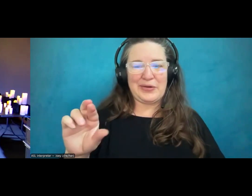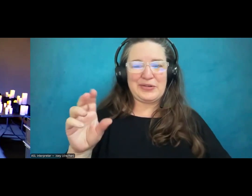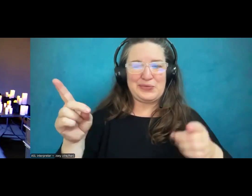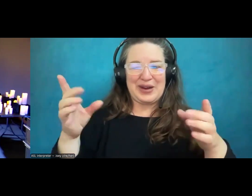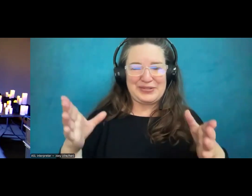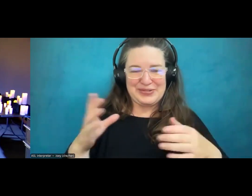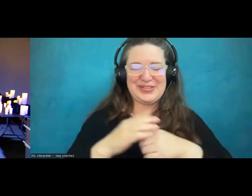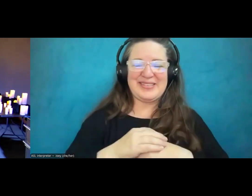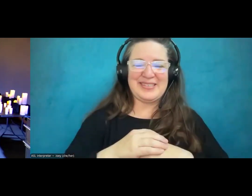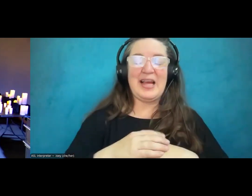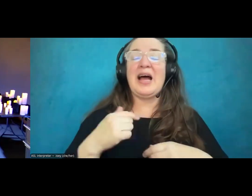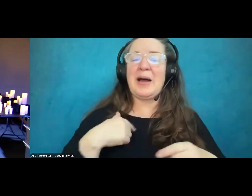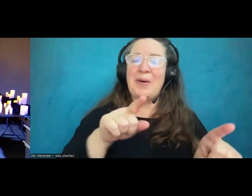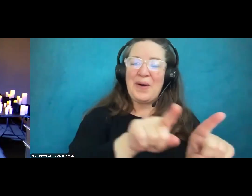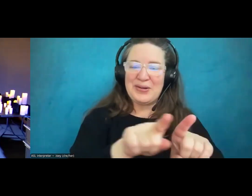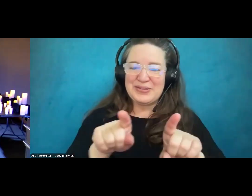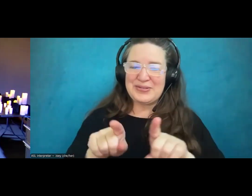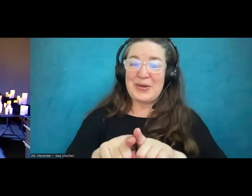I'm also a composer.